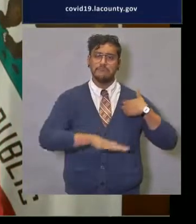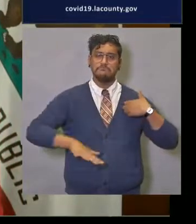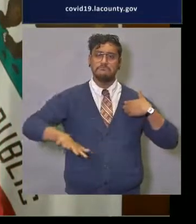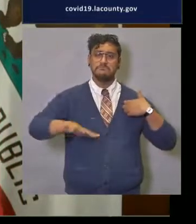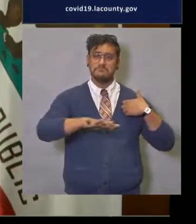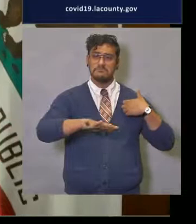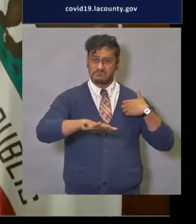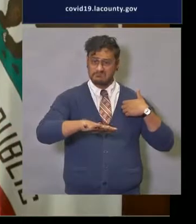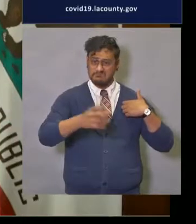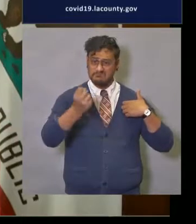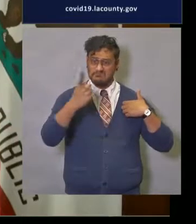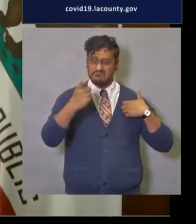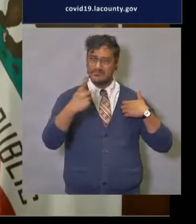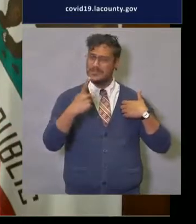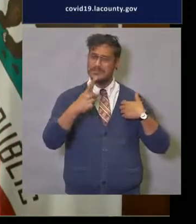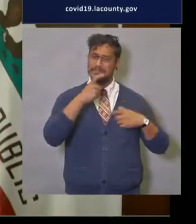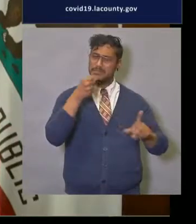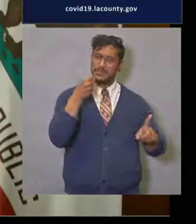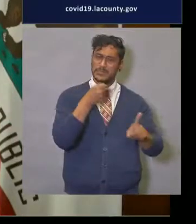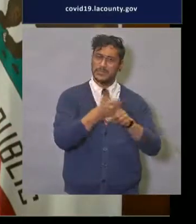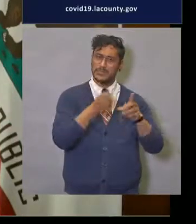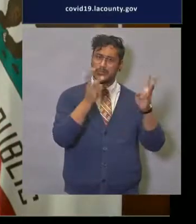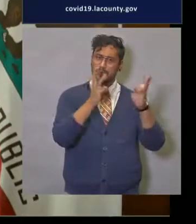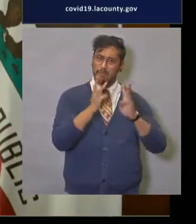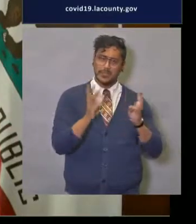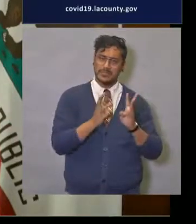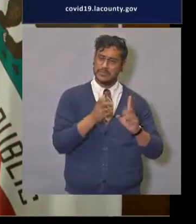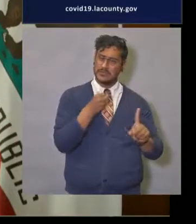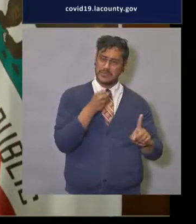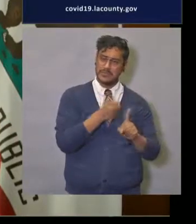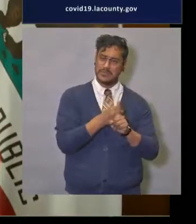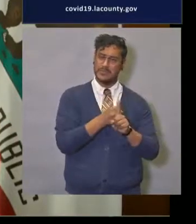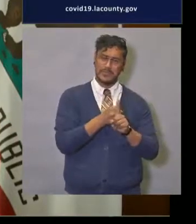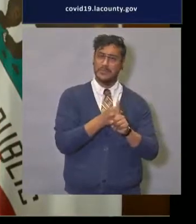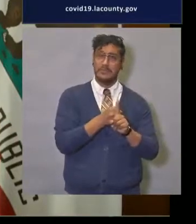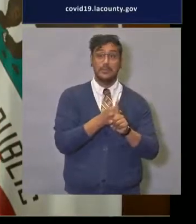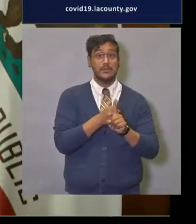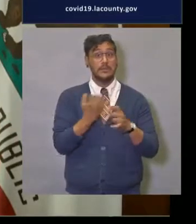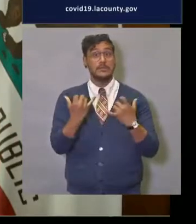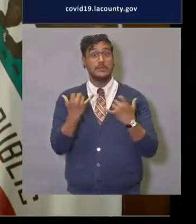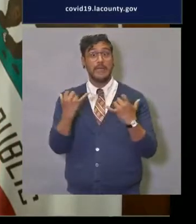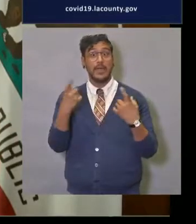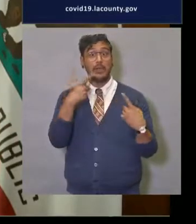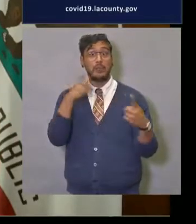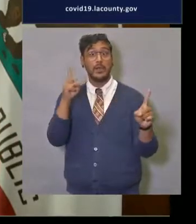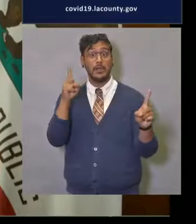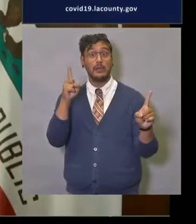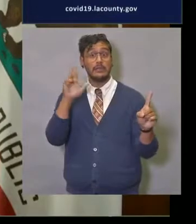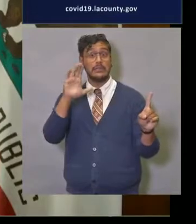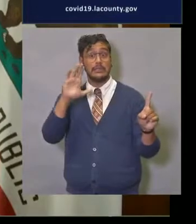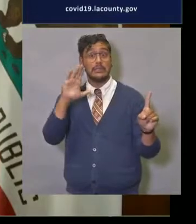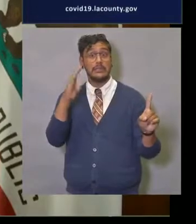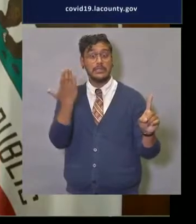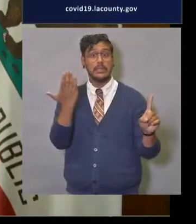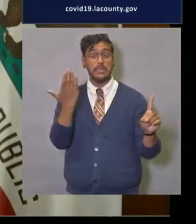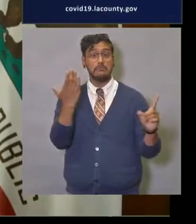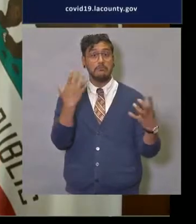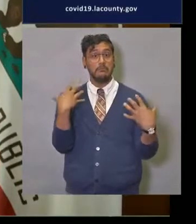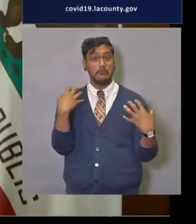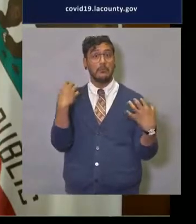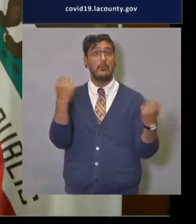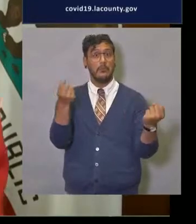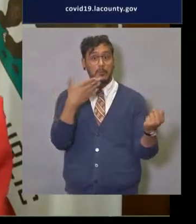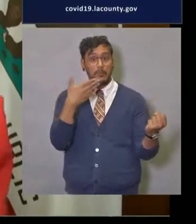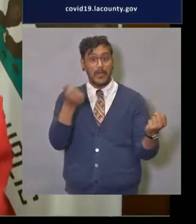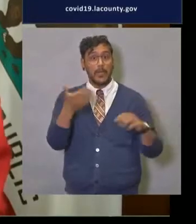devastating winter. At long last, it seems like we're coming out on the other side of it. And thanks to you for your collective efforts